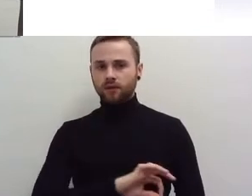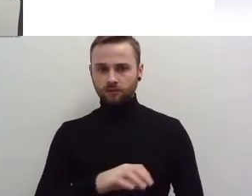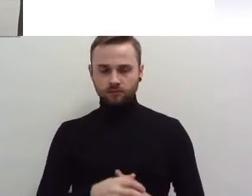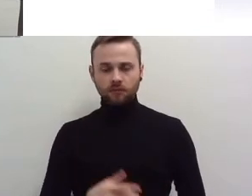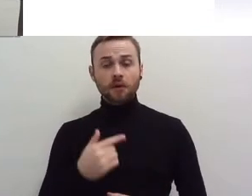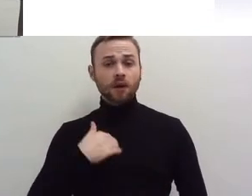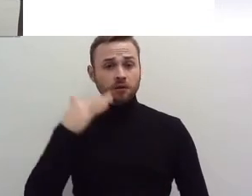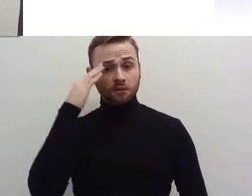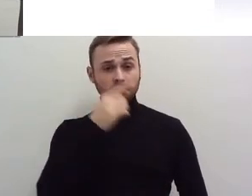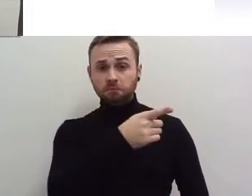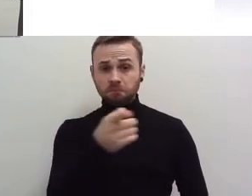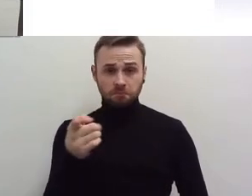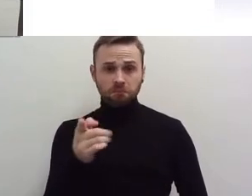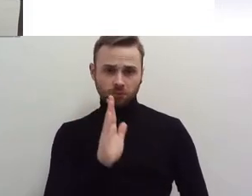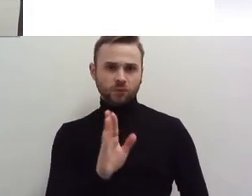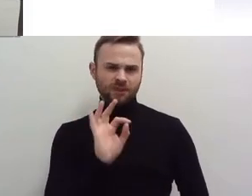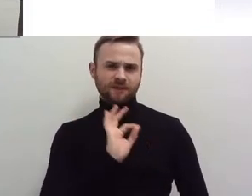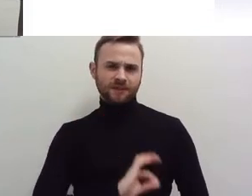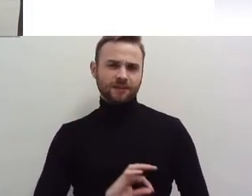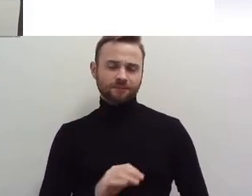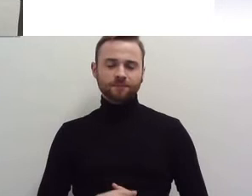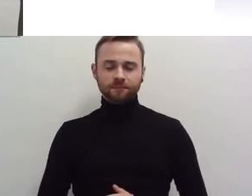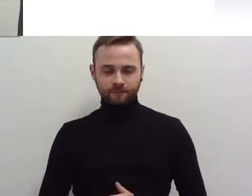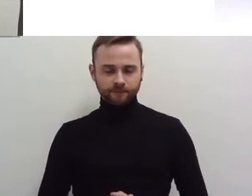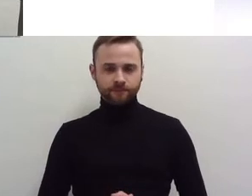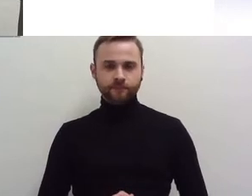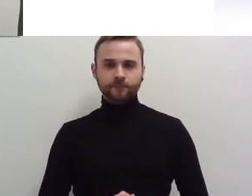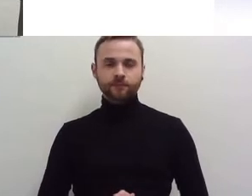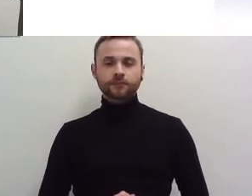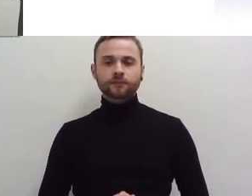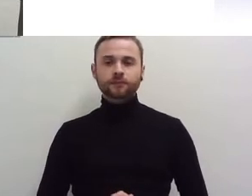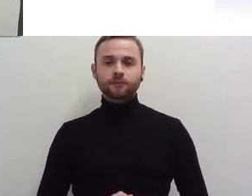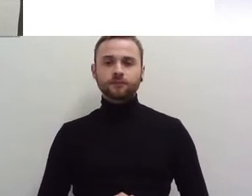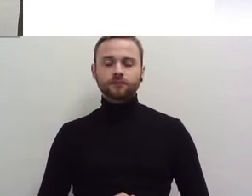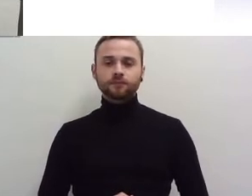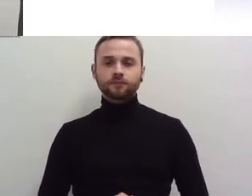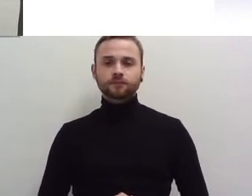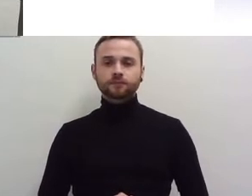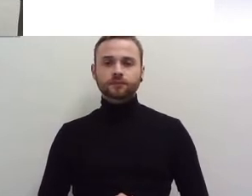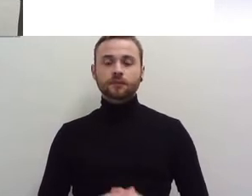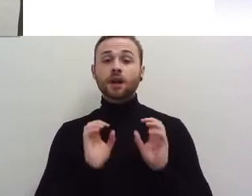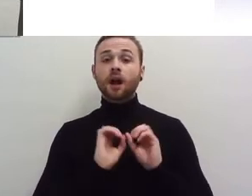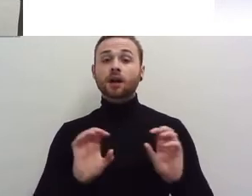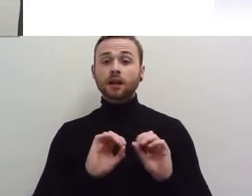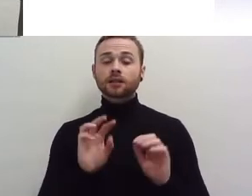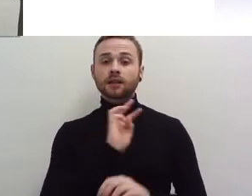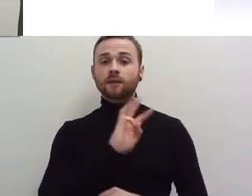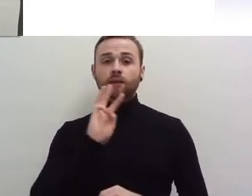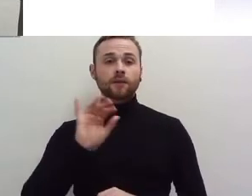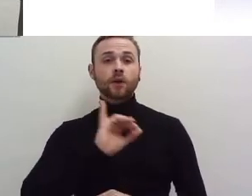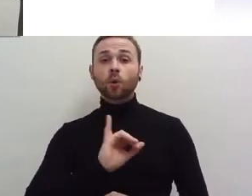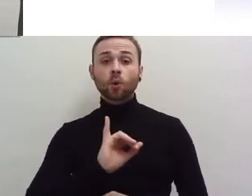published last year a report on the evaluation of the scientific